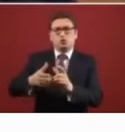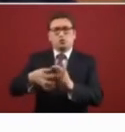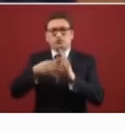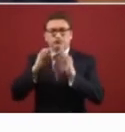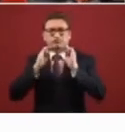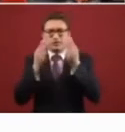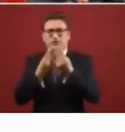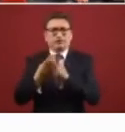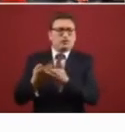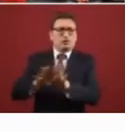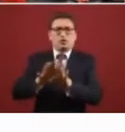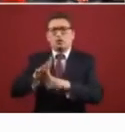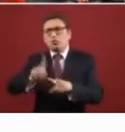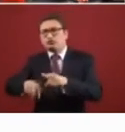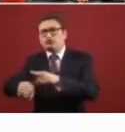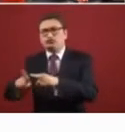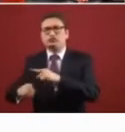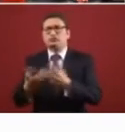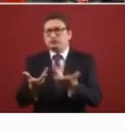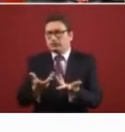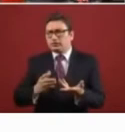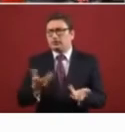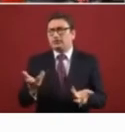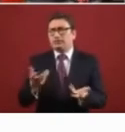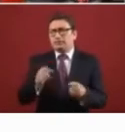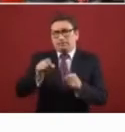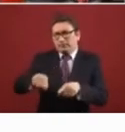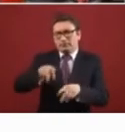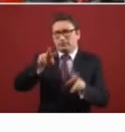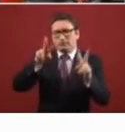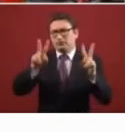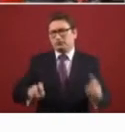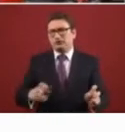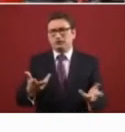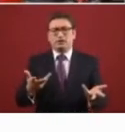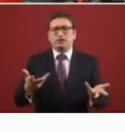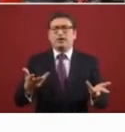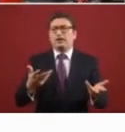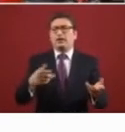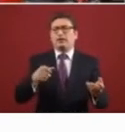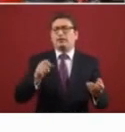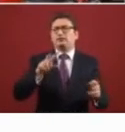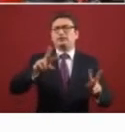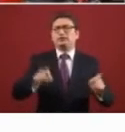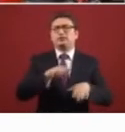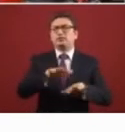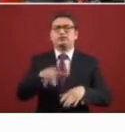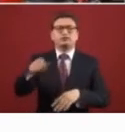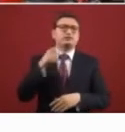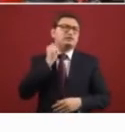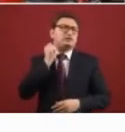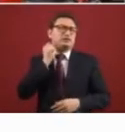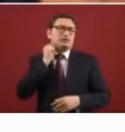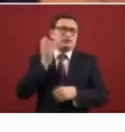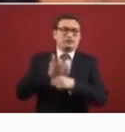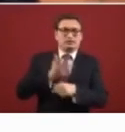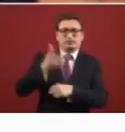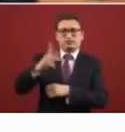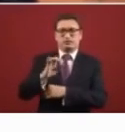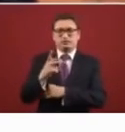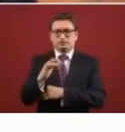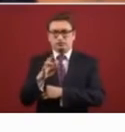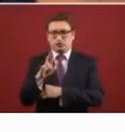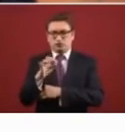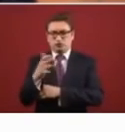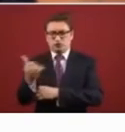Y sobre el mismo tema, es el asunto del senador de Estados Unidos, Chip Roy,